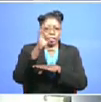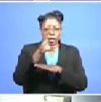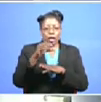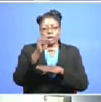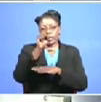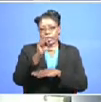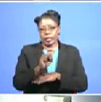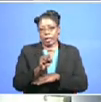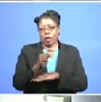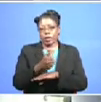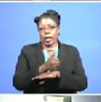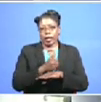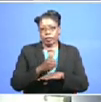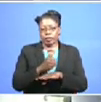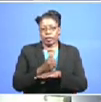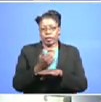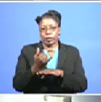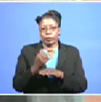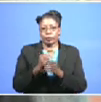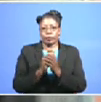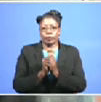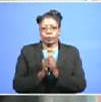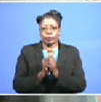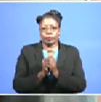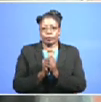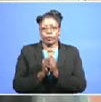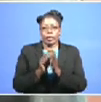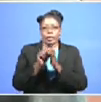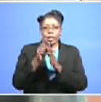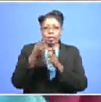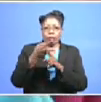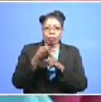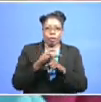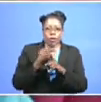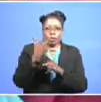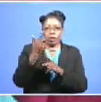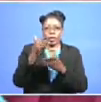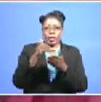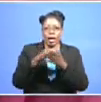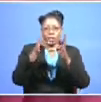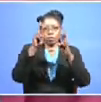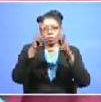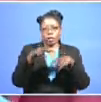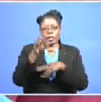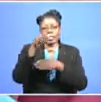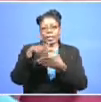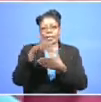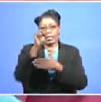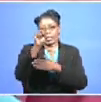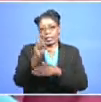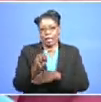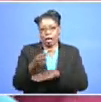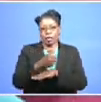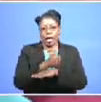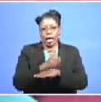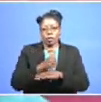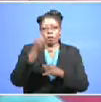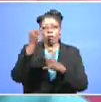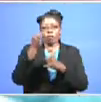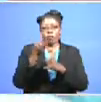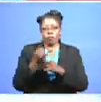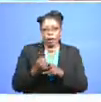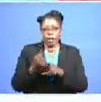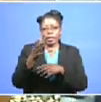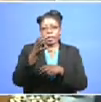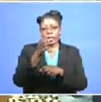South Andros. Here's Fern Keary. In just a matter of months, some 3,000 residents on South Andros will finally have access